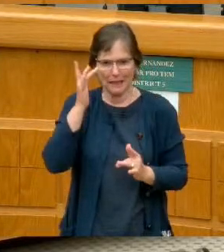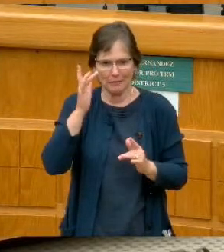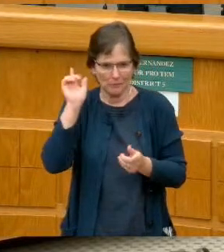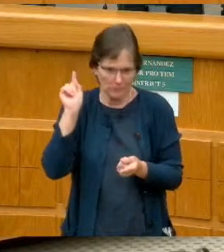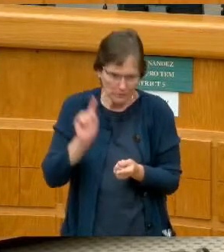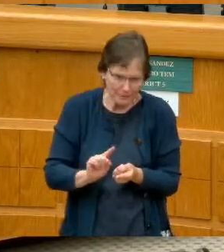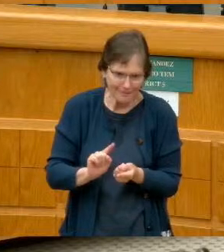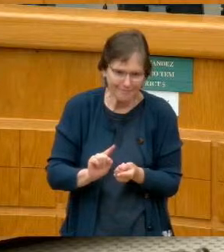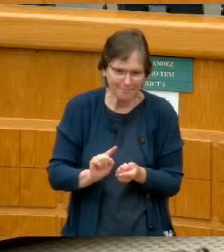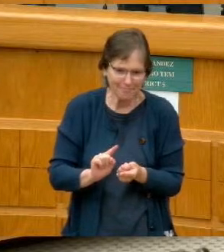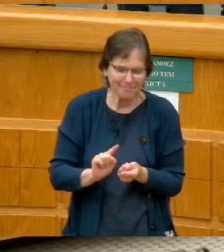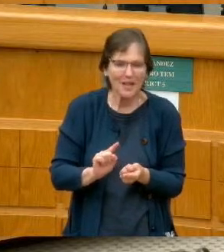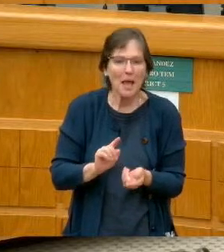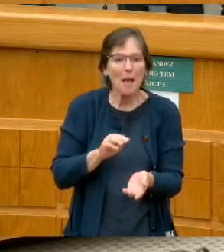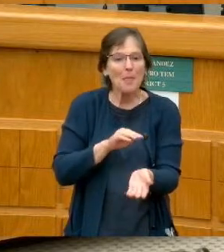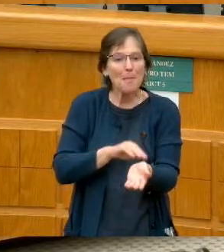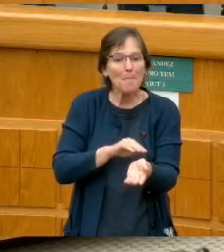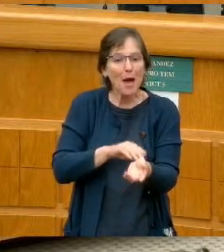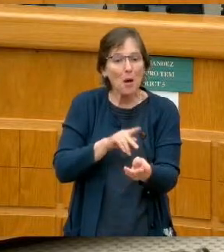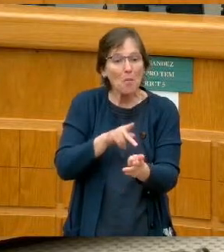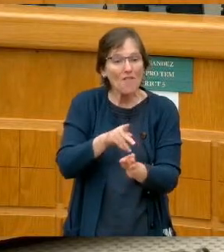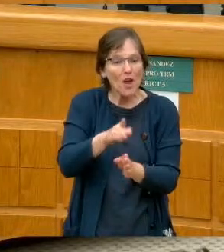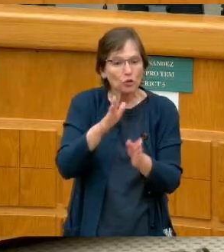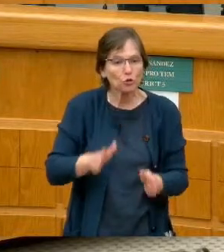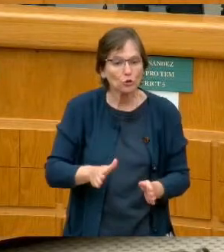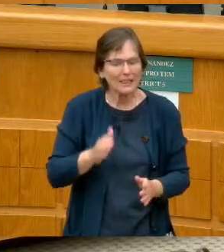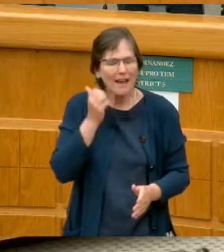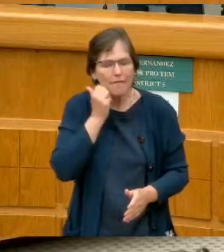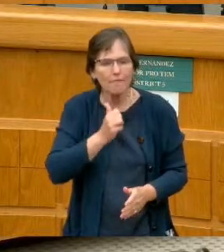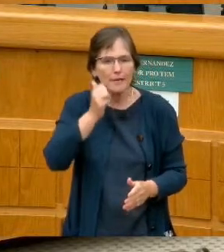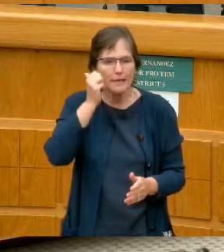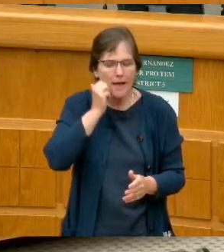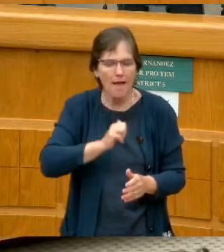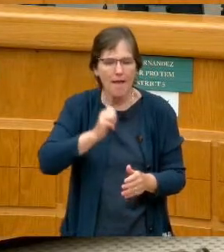are out there fighting this on a day-to-day,